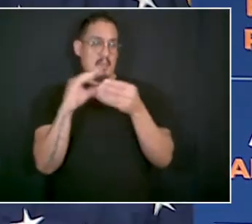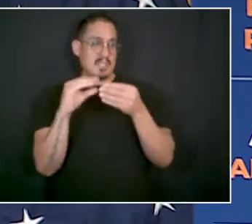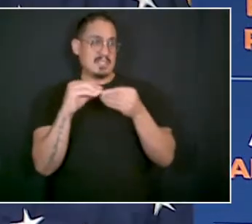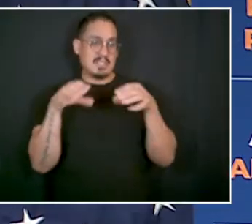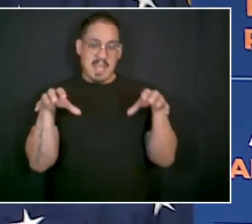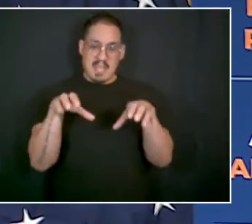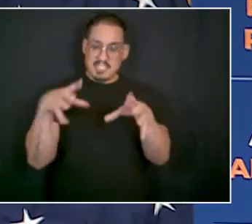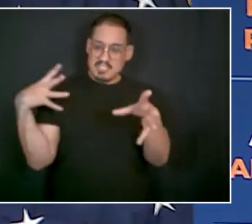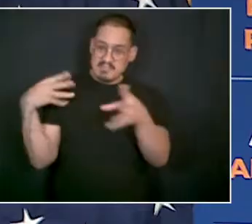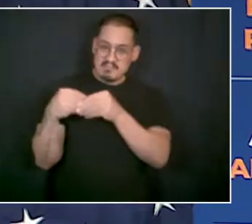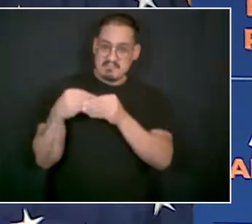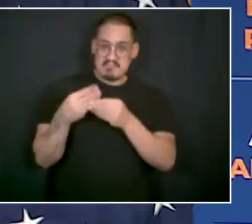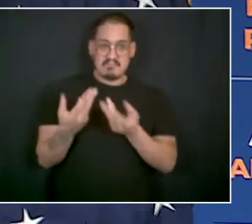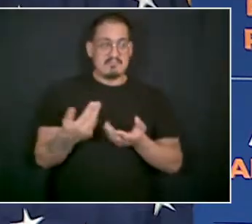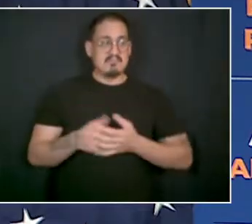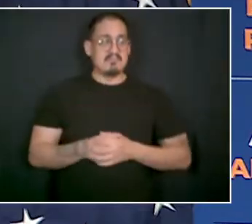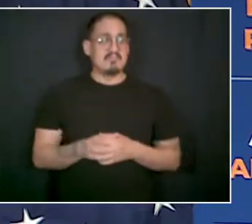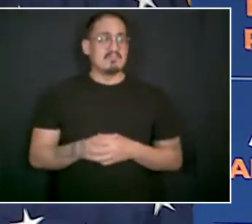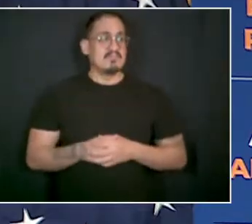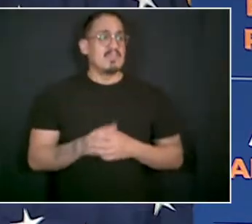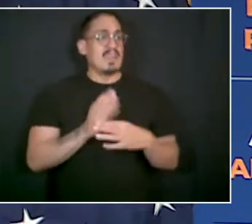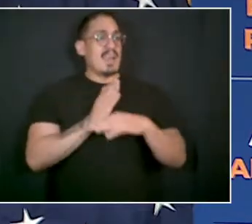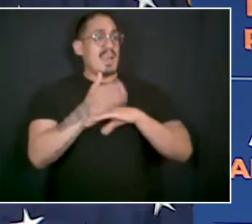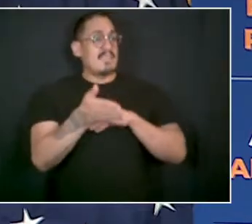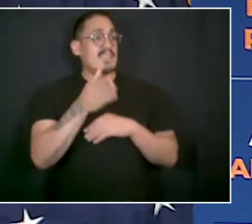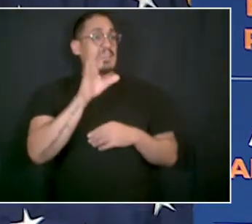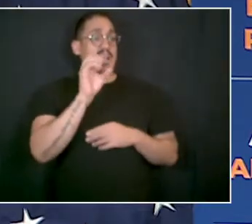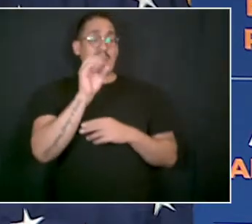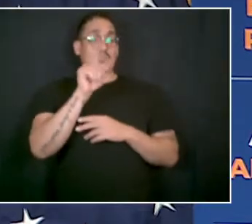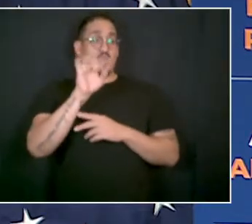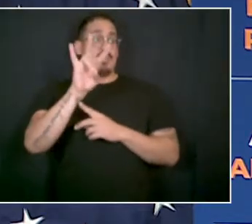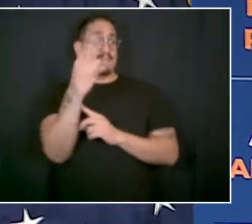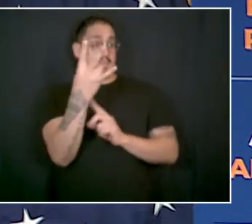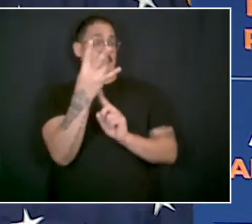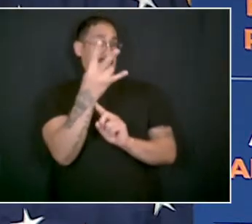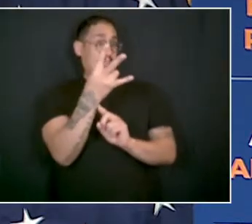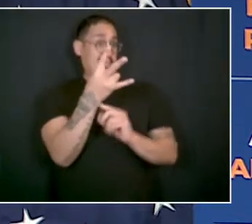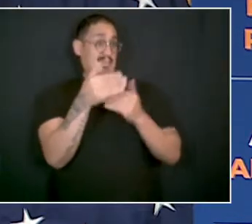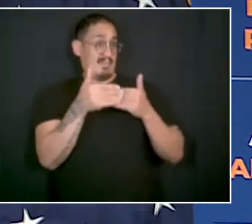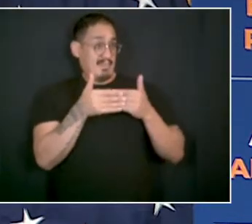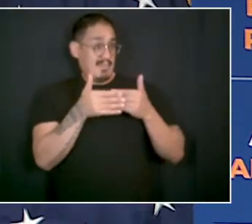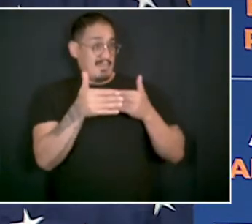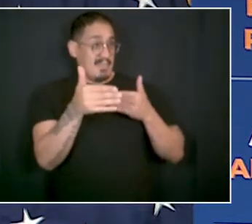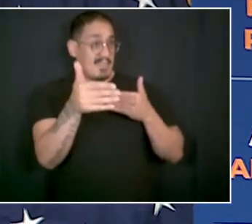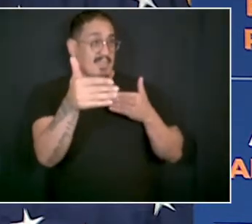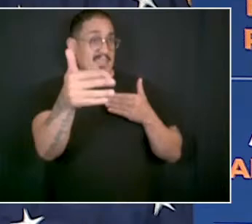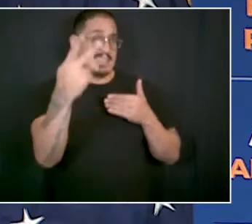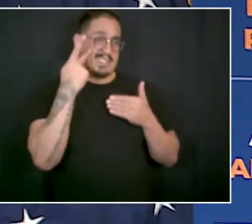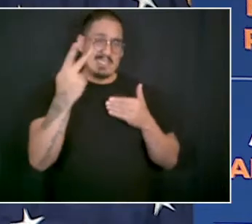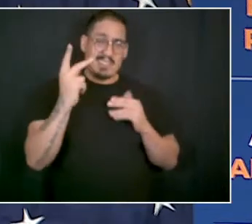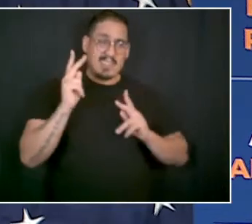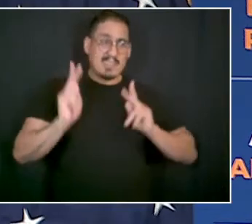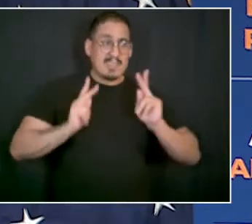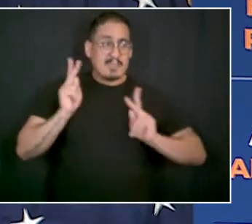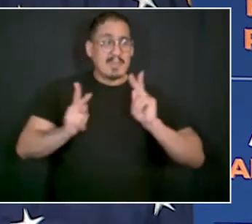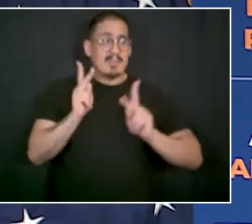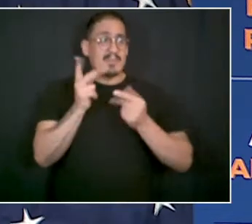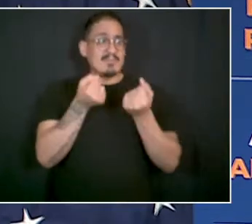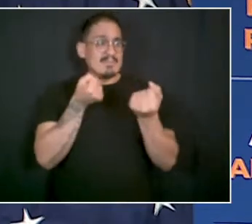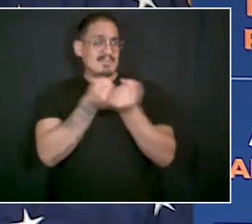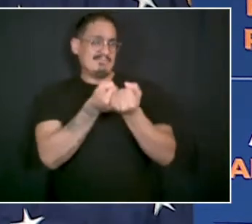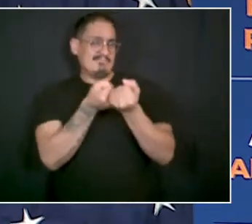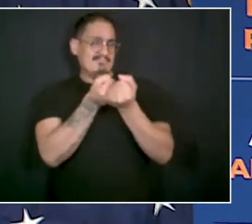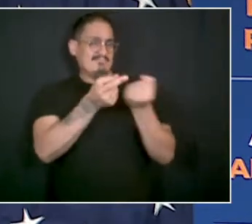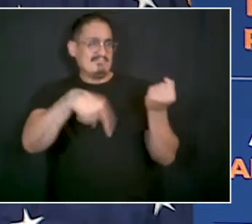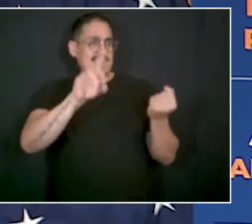October 7th, to see people who are lined up with the Democratic Socialist Party and what